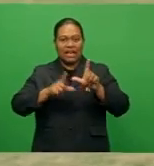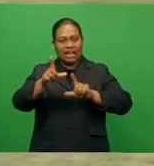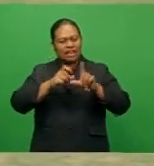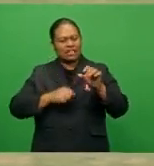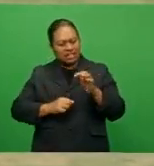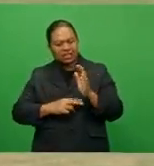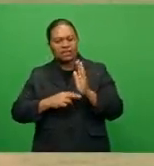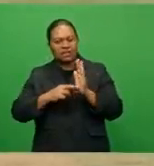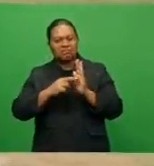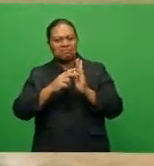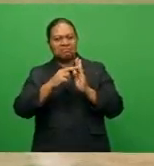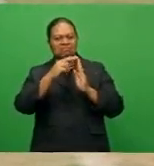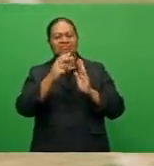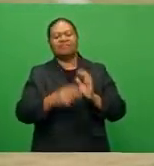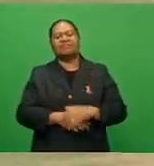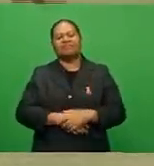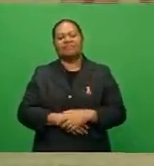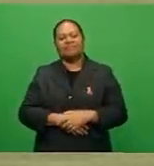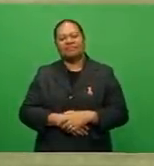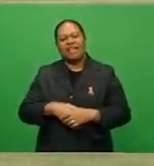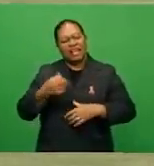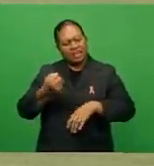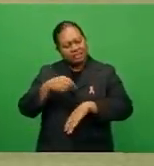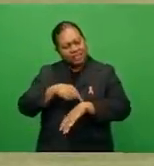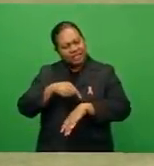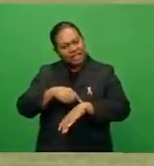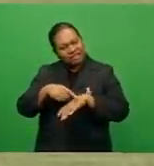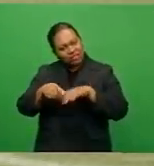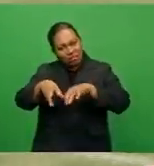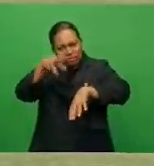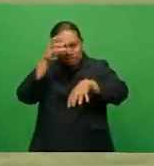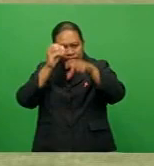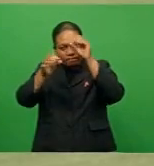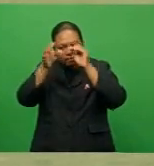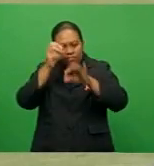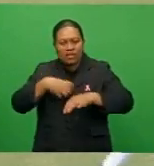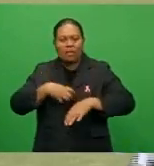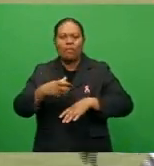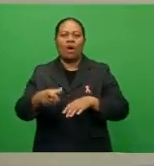still have time to learn